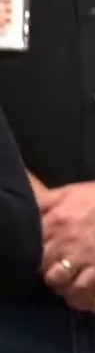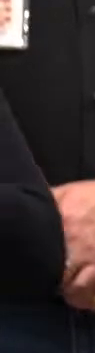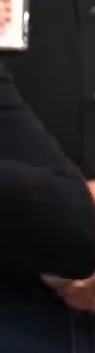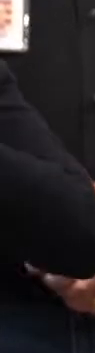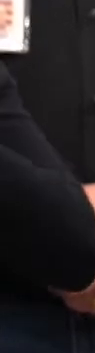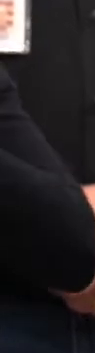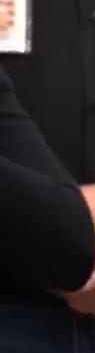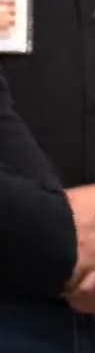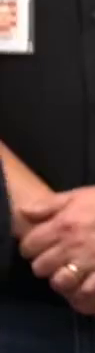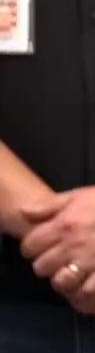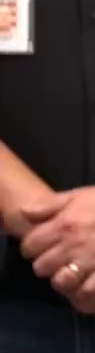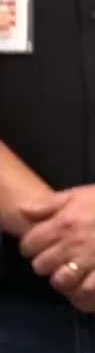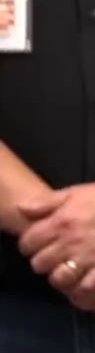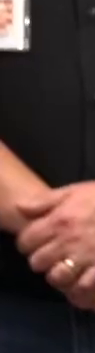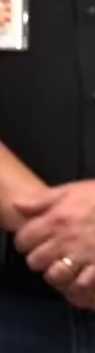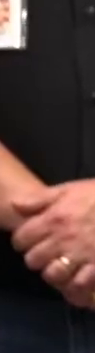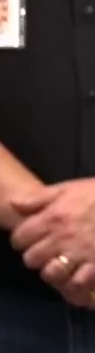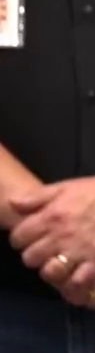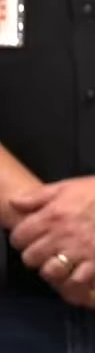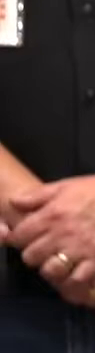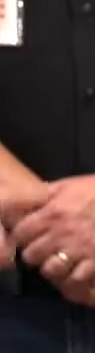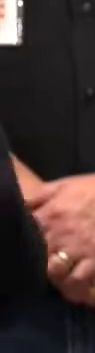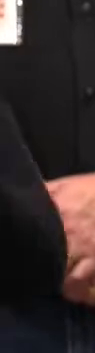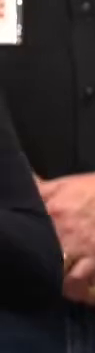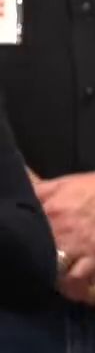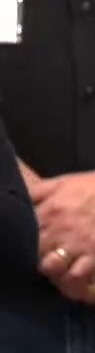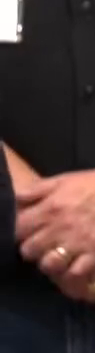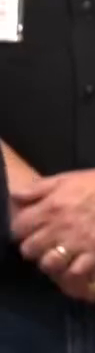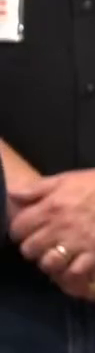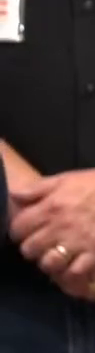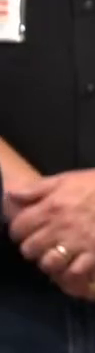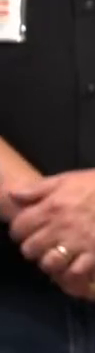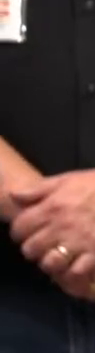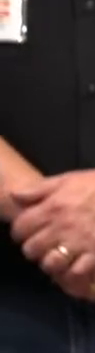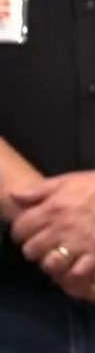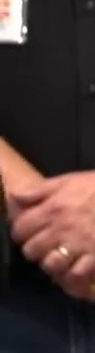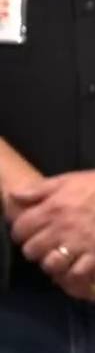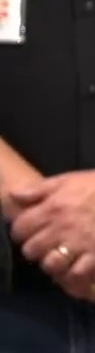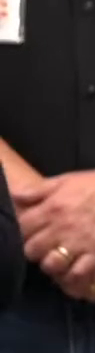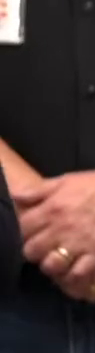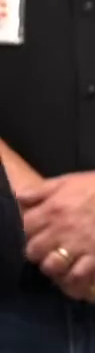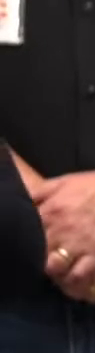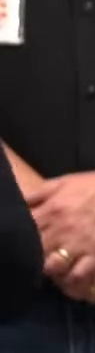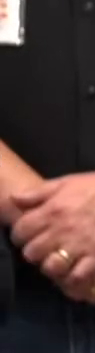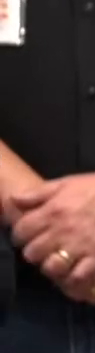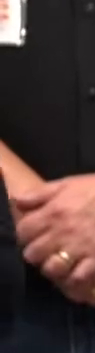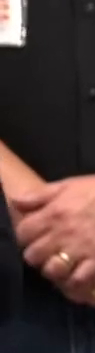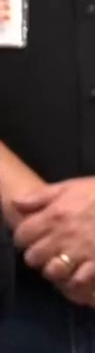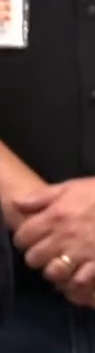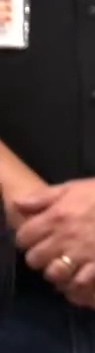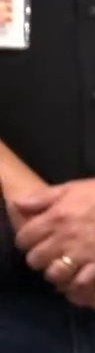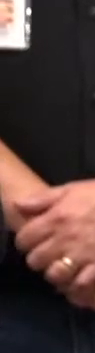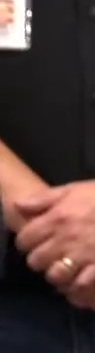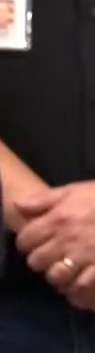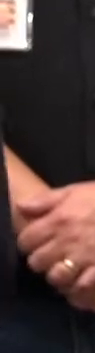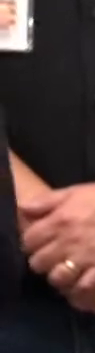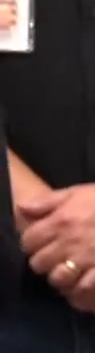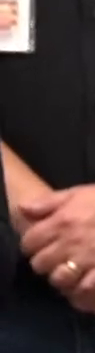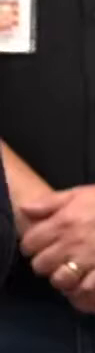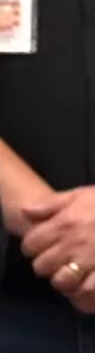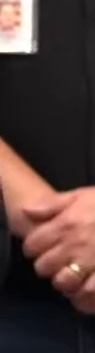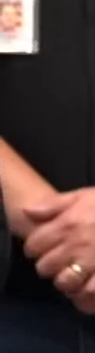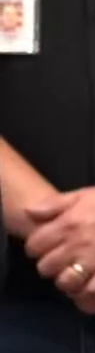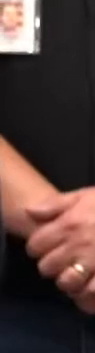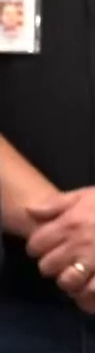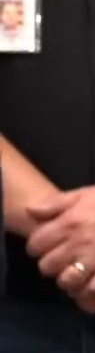nobody wants to be responsible for sending employees out in the streets in this kind of weather and then seeing a situation